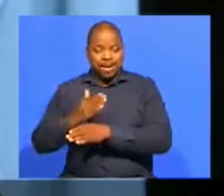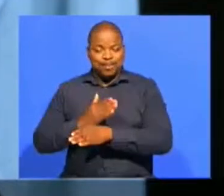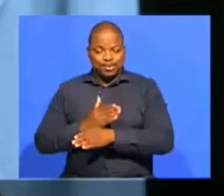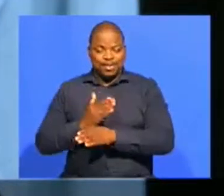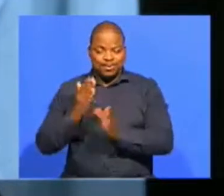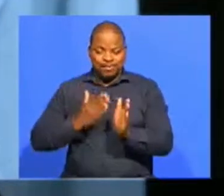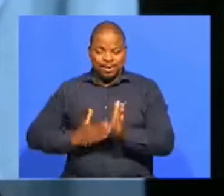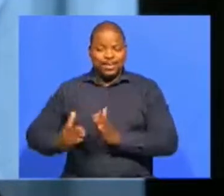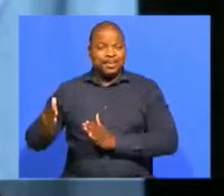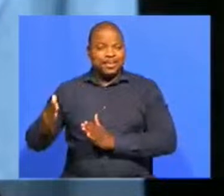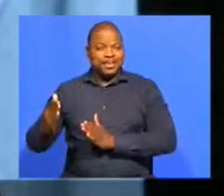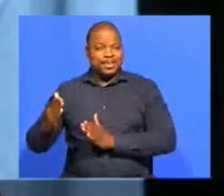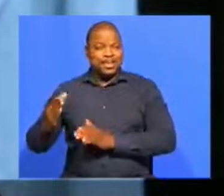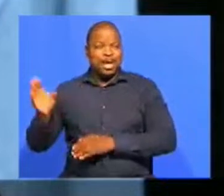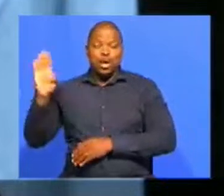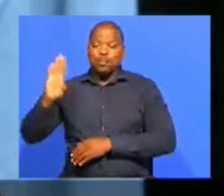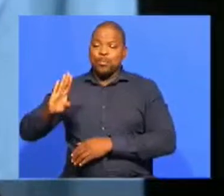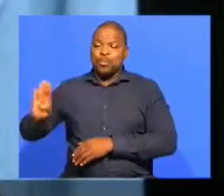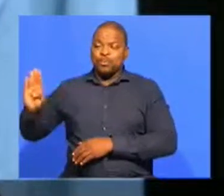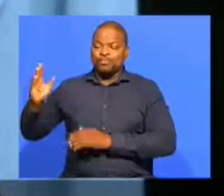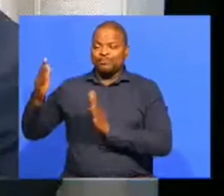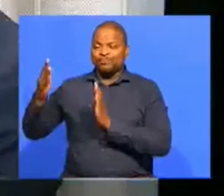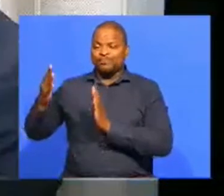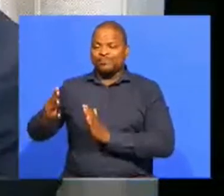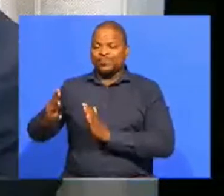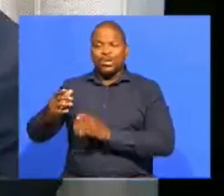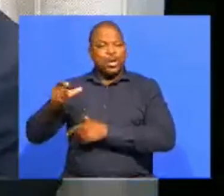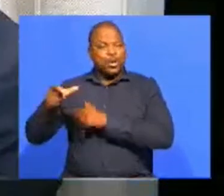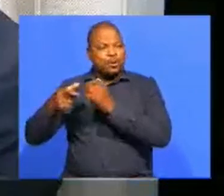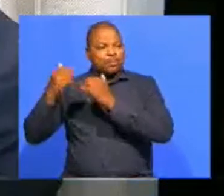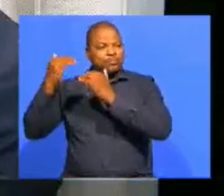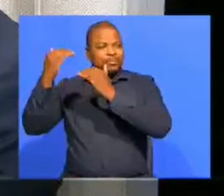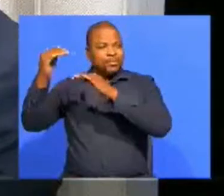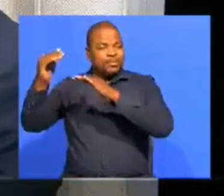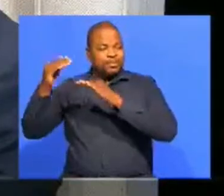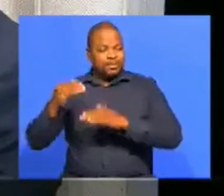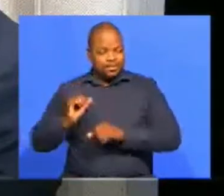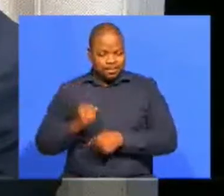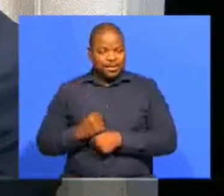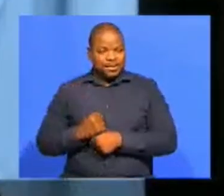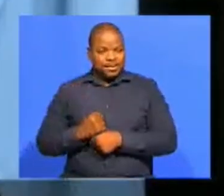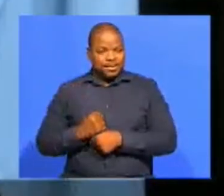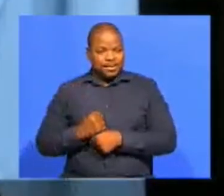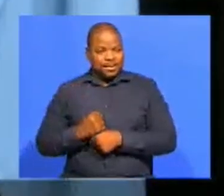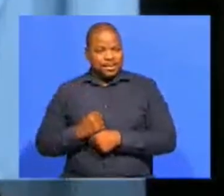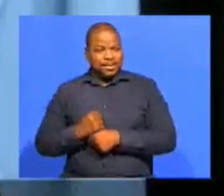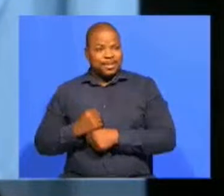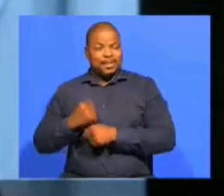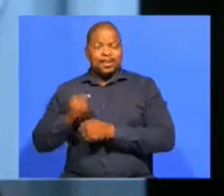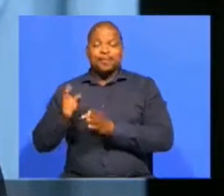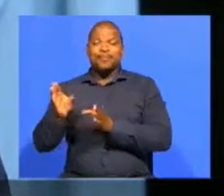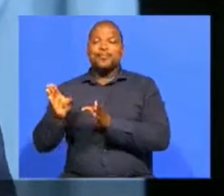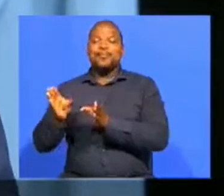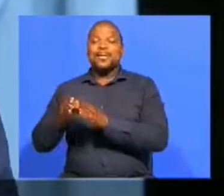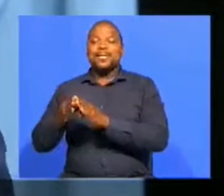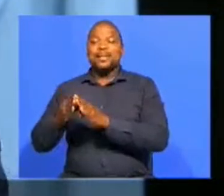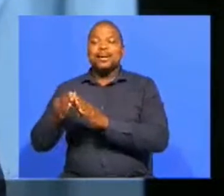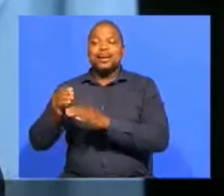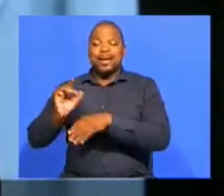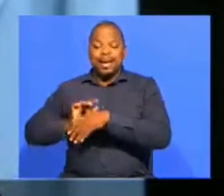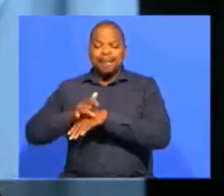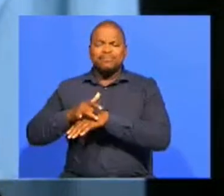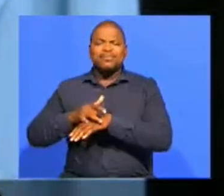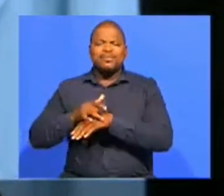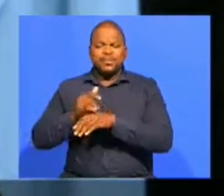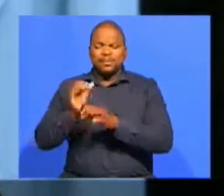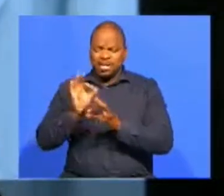effort for Botswana's global standing. Our bilateral meeting earlier was